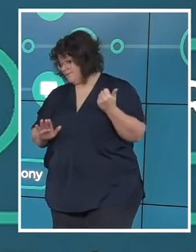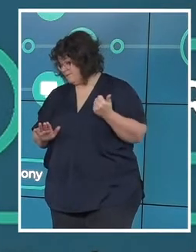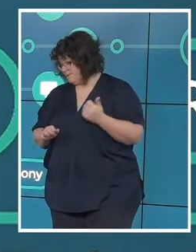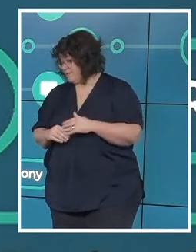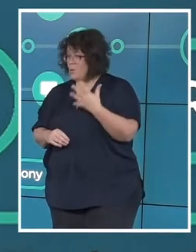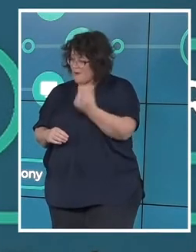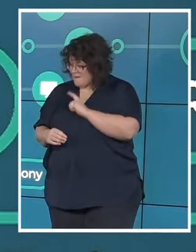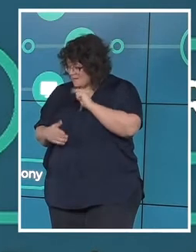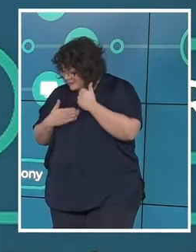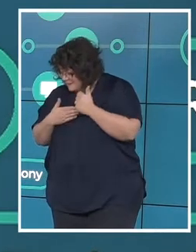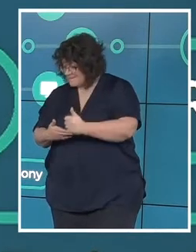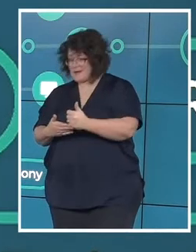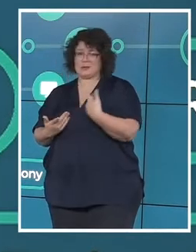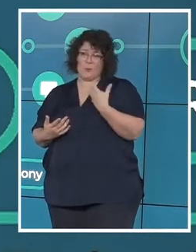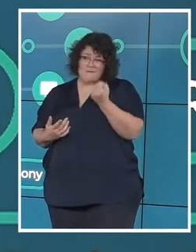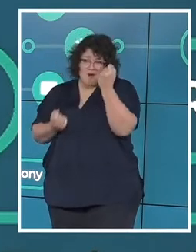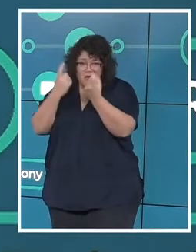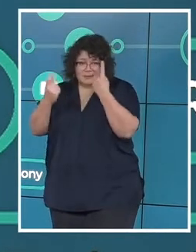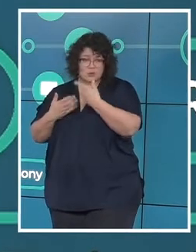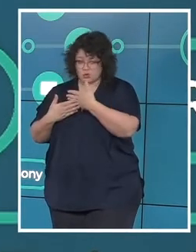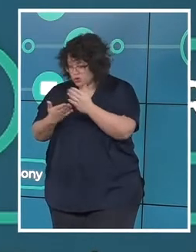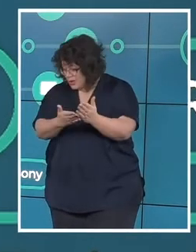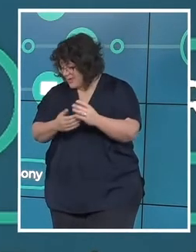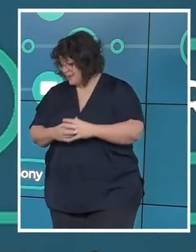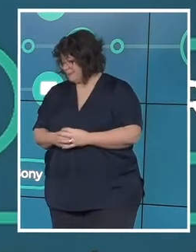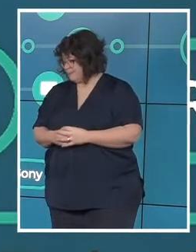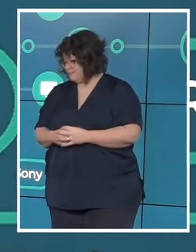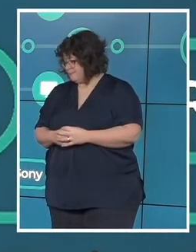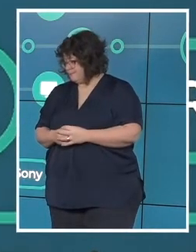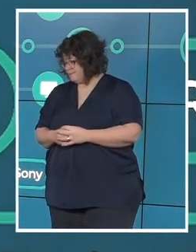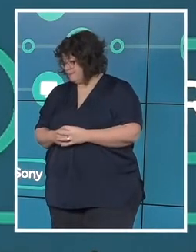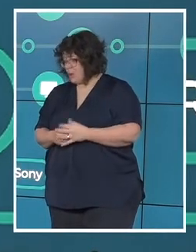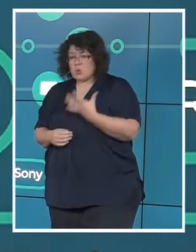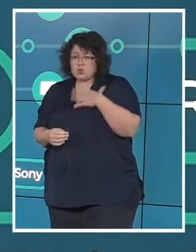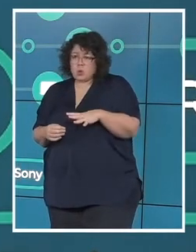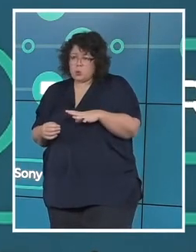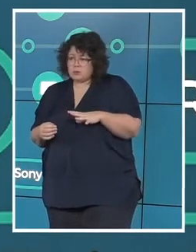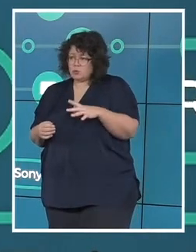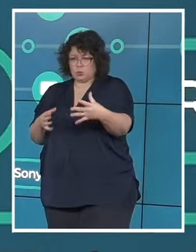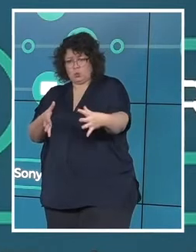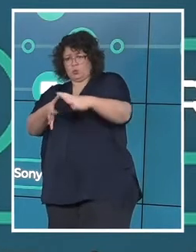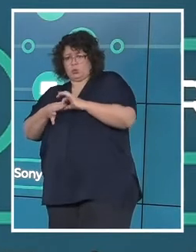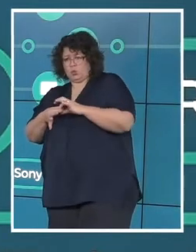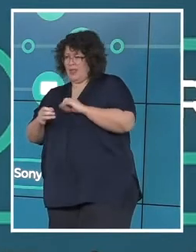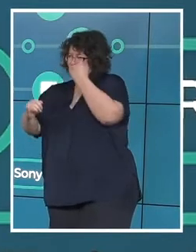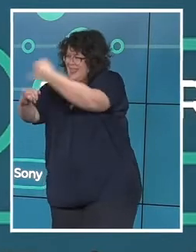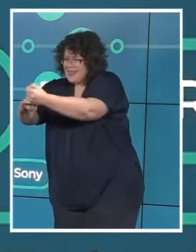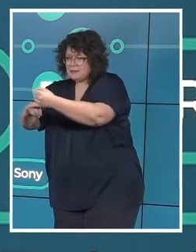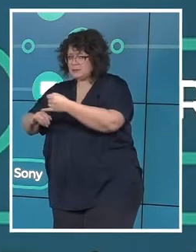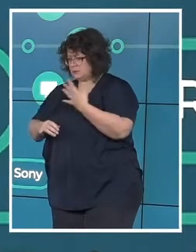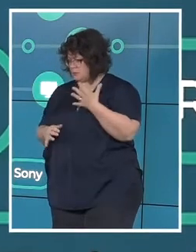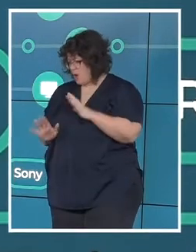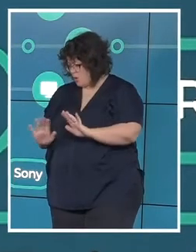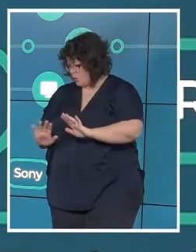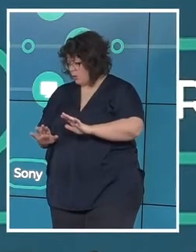be engaged with just at the end. We are customers, but we're also designers and engineers